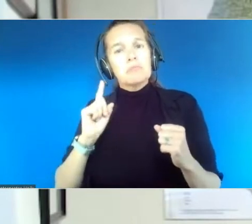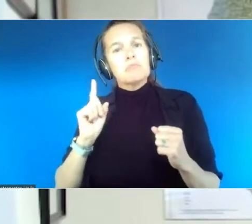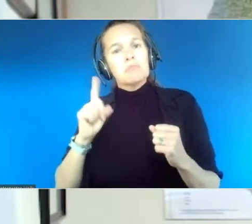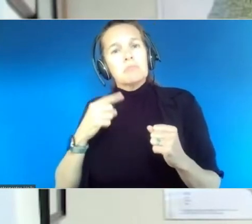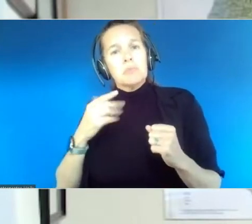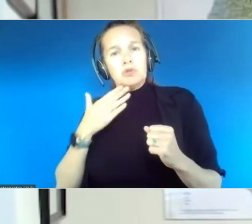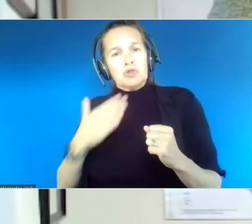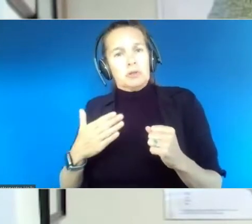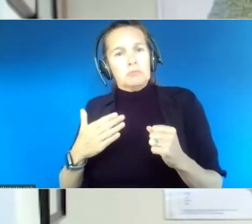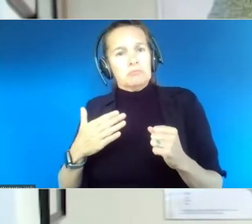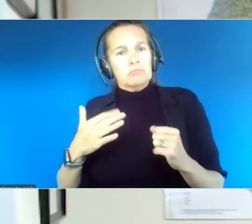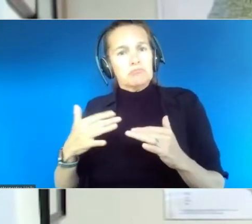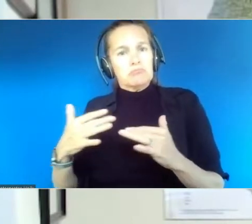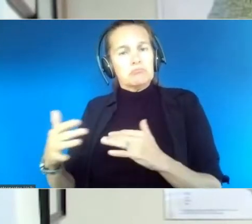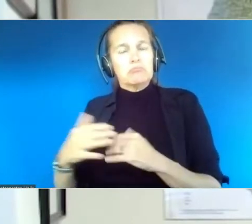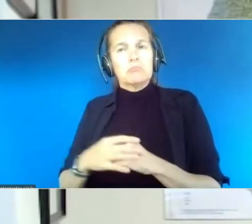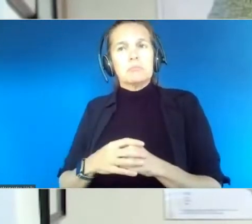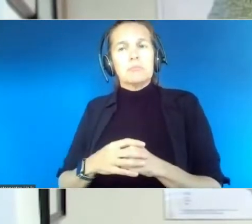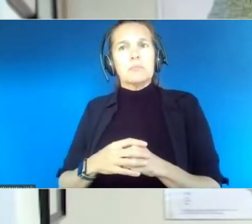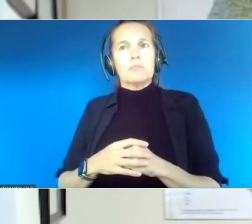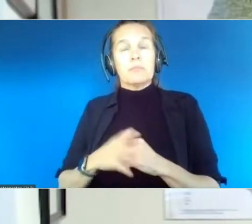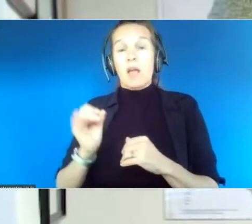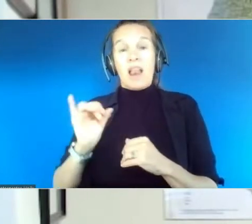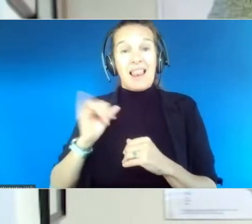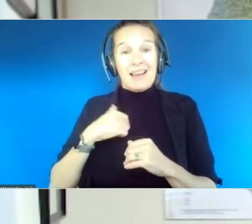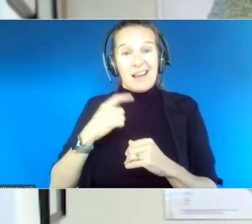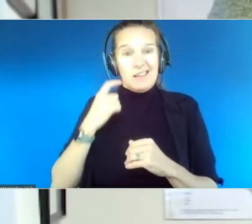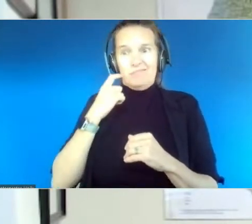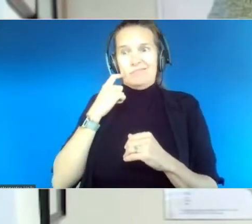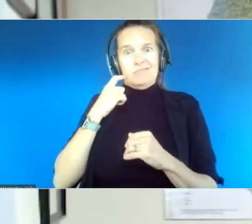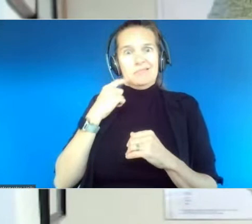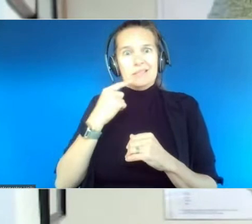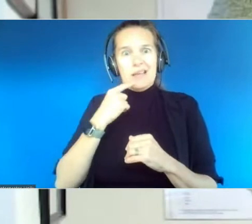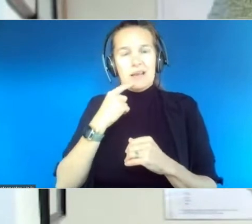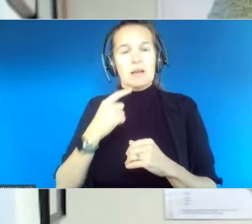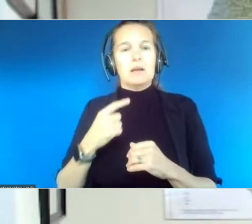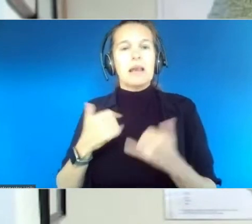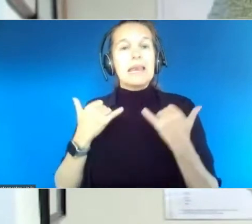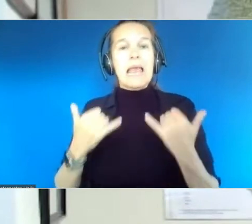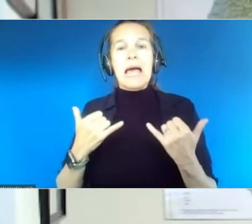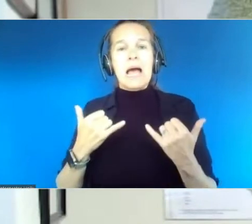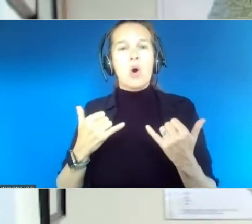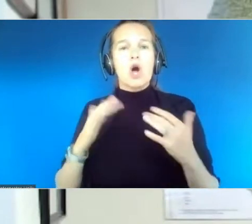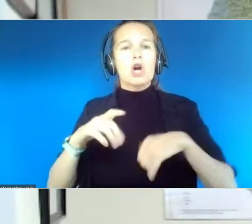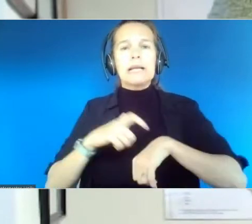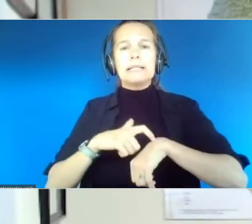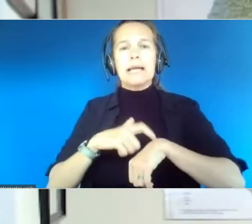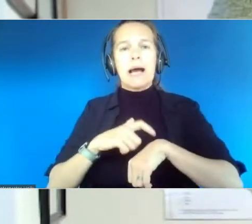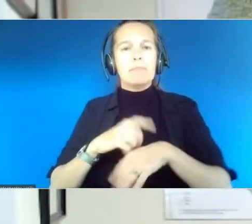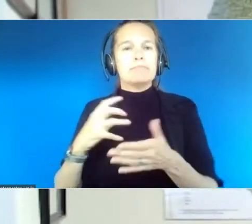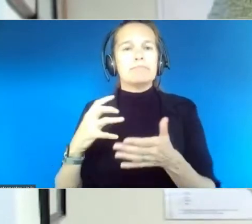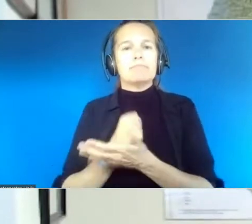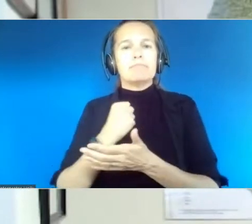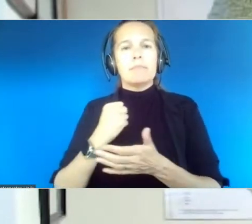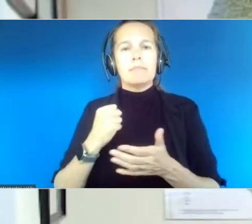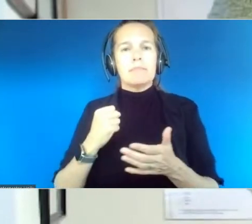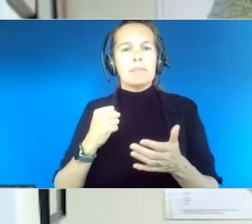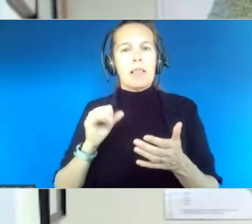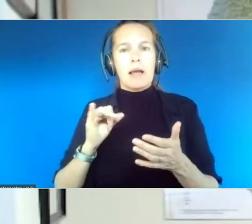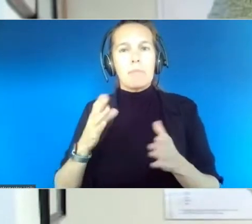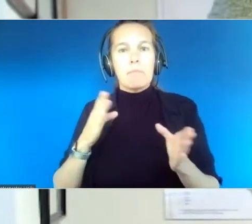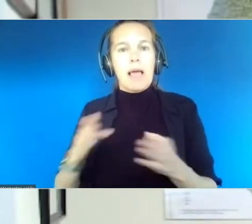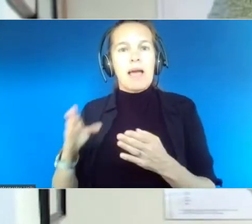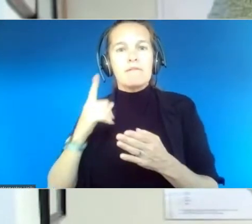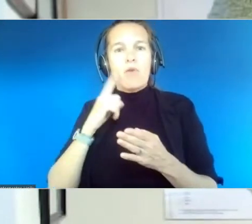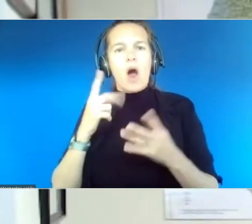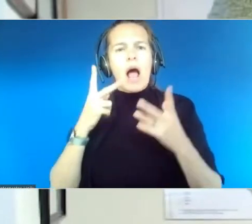from those holidays. And as I said during the presentation, I think now is a really good time to begin planning for Halloween in a way that